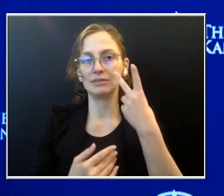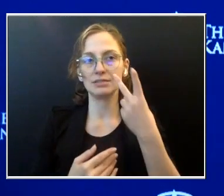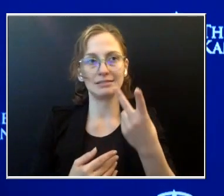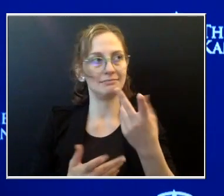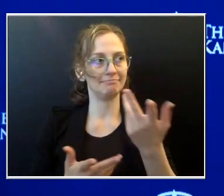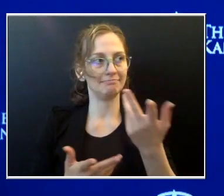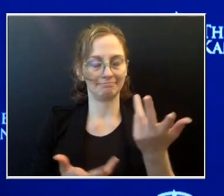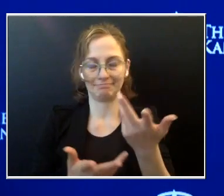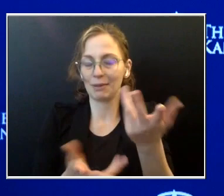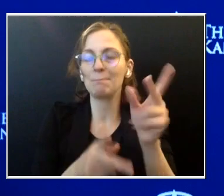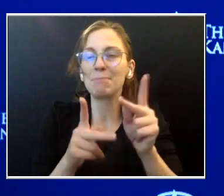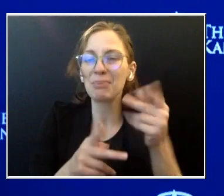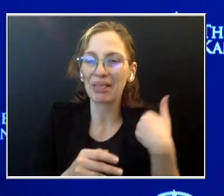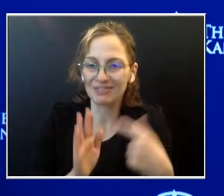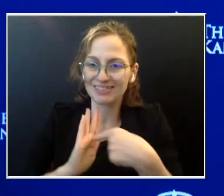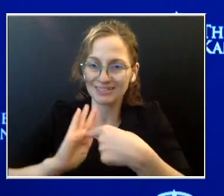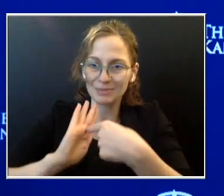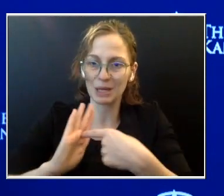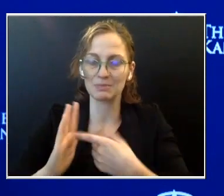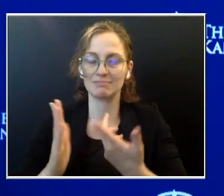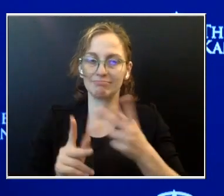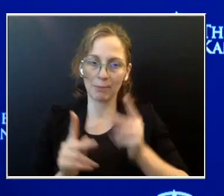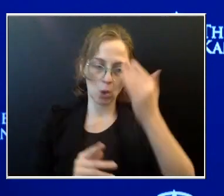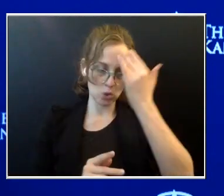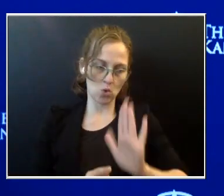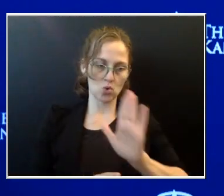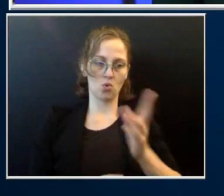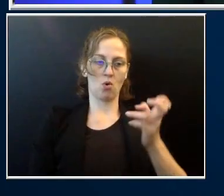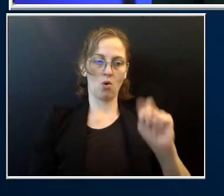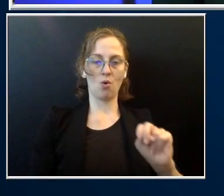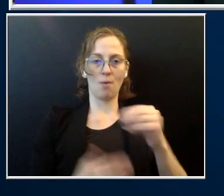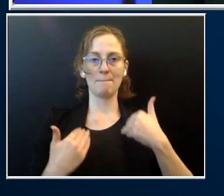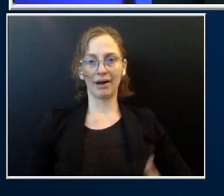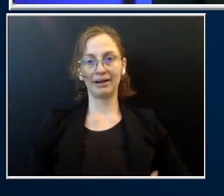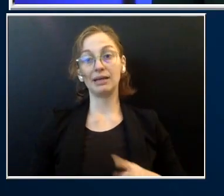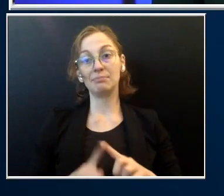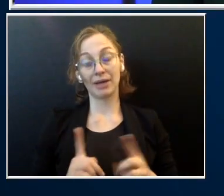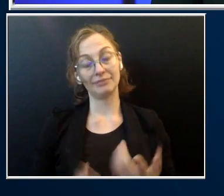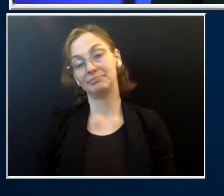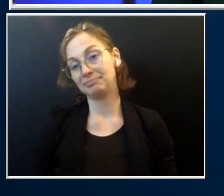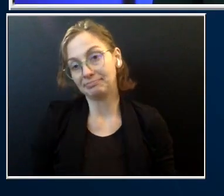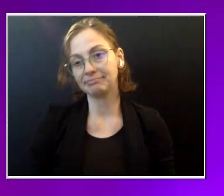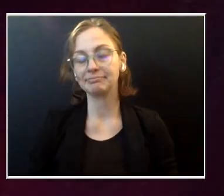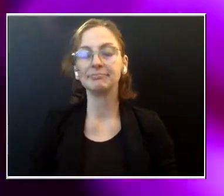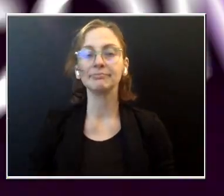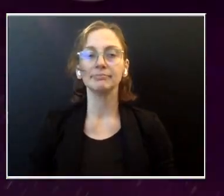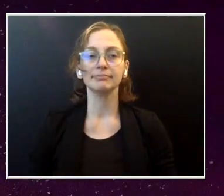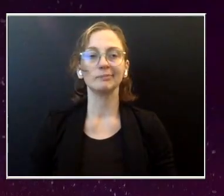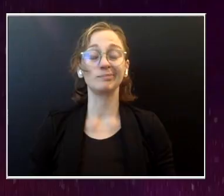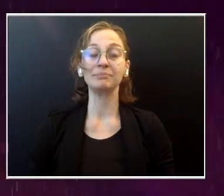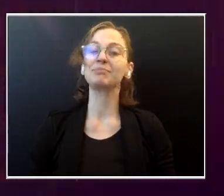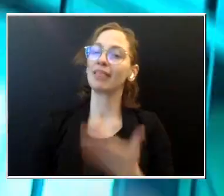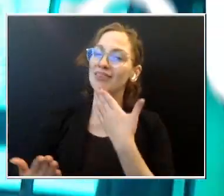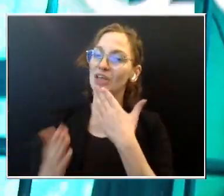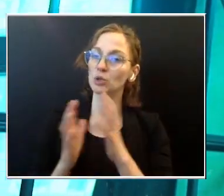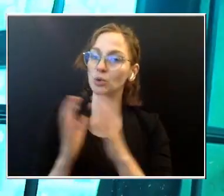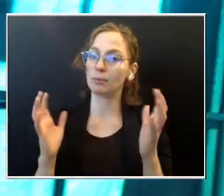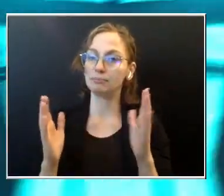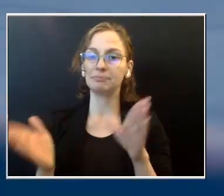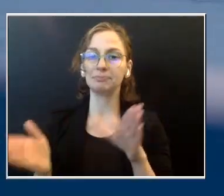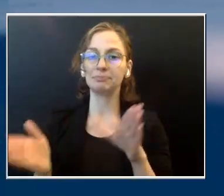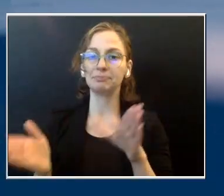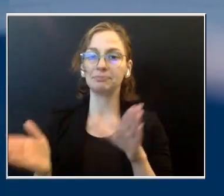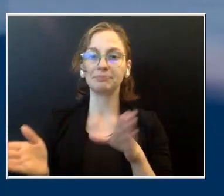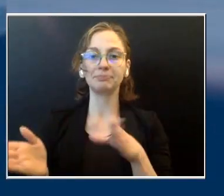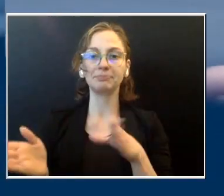that is the one caveat to this study, is really the definition of long COVID. All right, Hawk, thanks so much. Yeah. Let's get to some questions from our viewers. And Jean, one